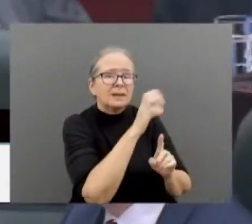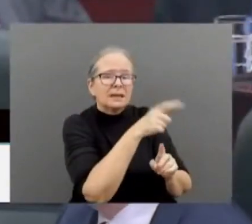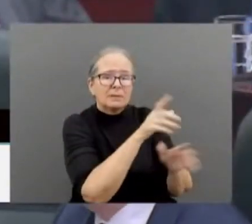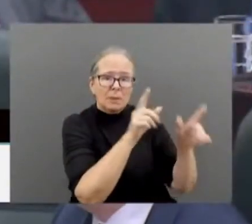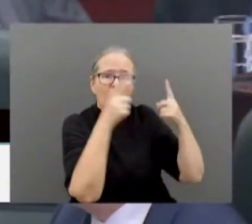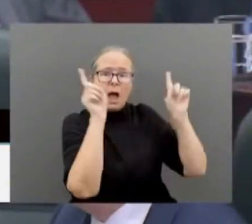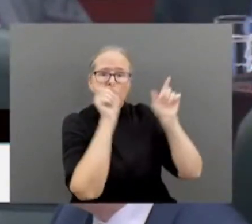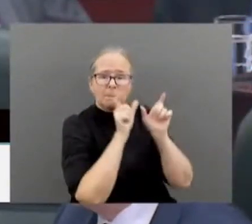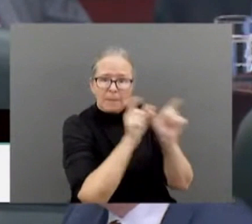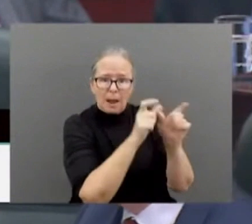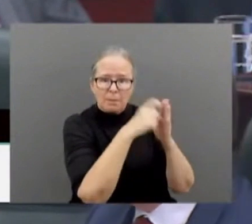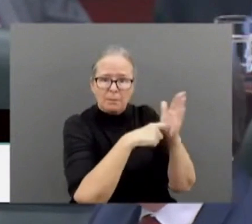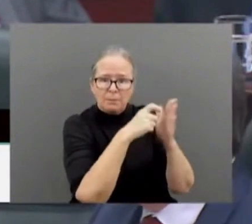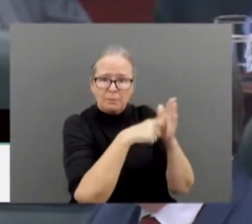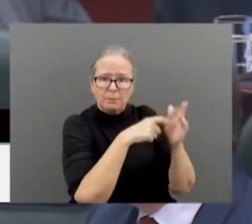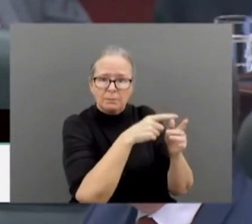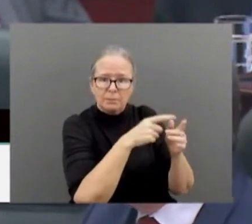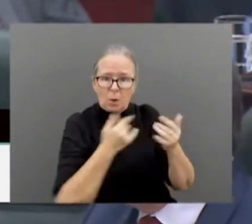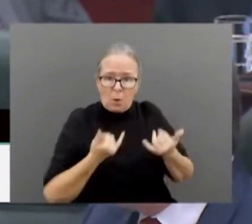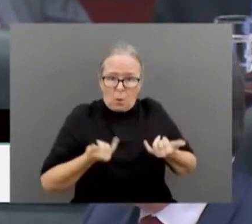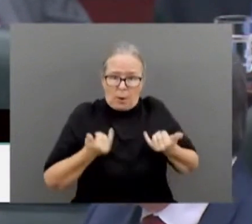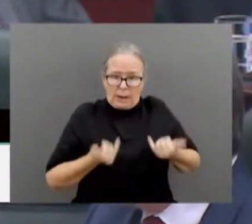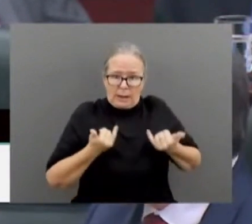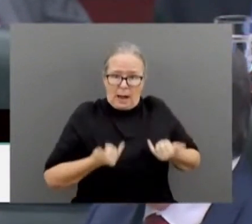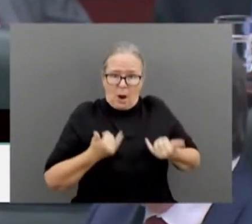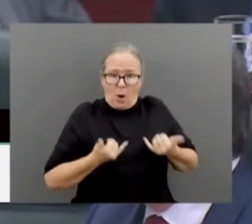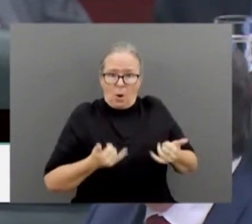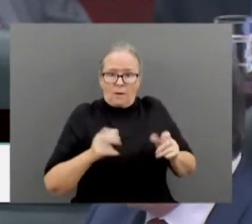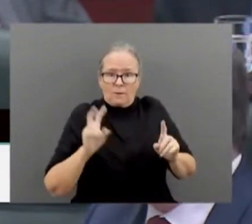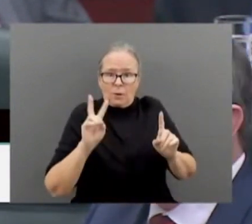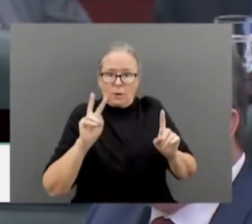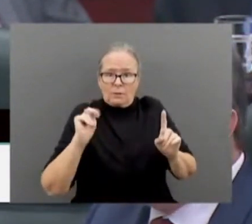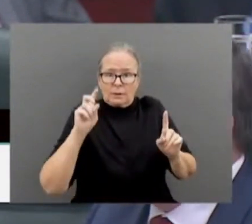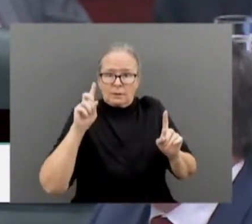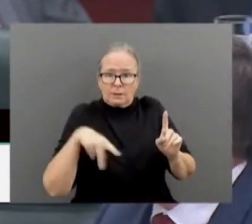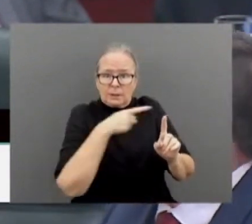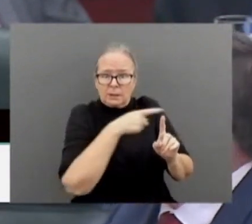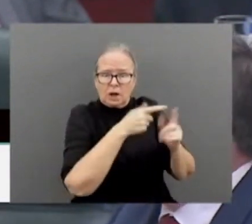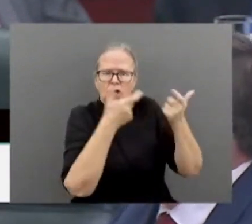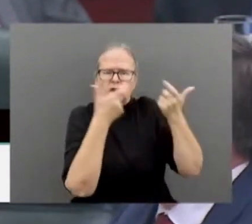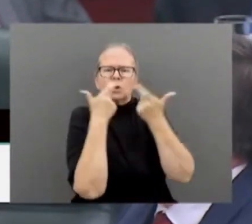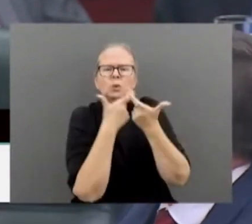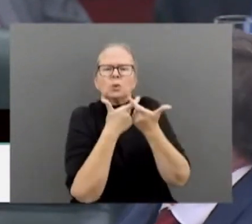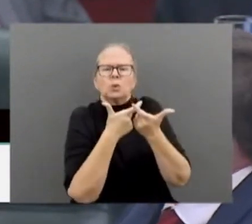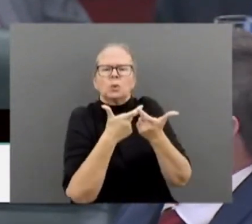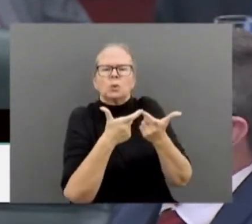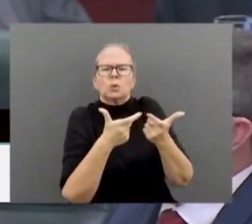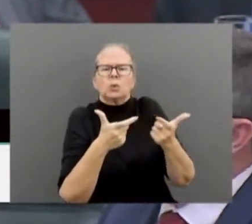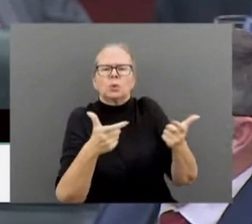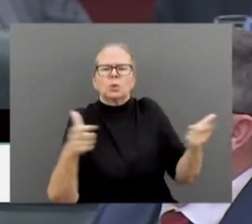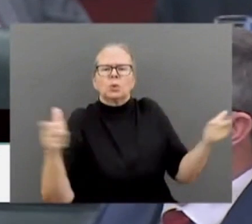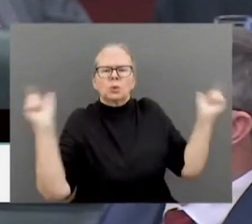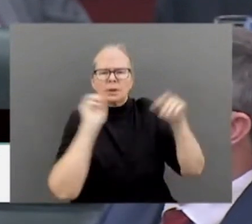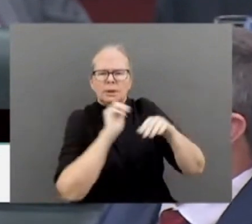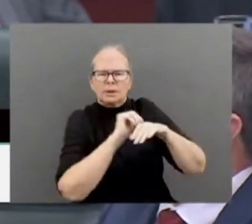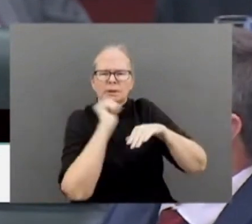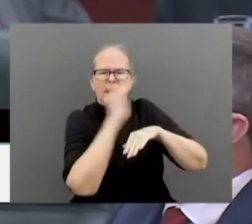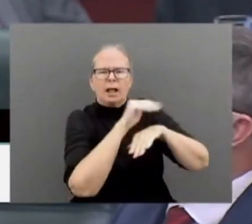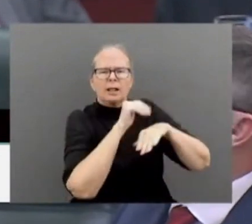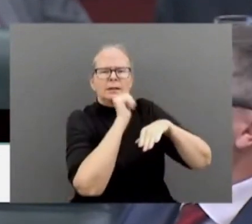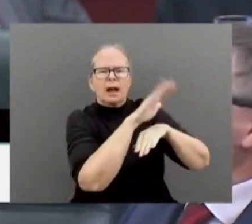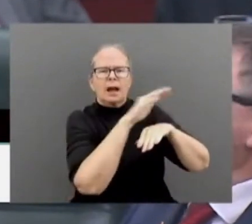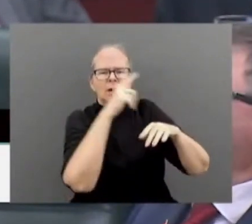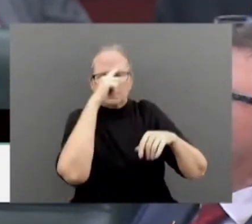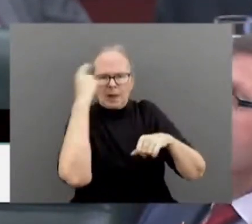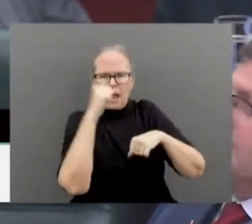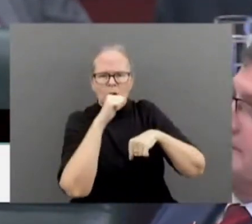Vancouver under the NDP is the largest export port for North America's coal. They should be ashamed of themselves. They have no standing on this,